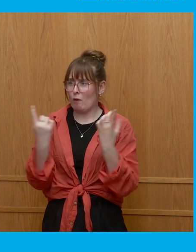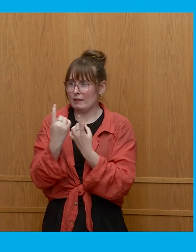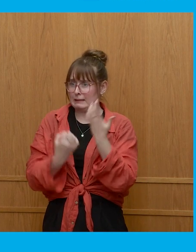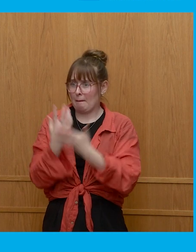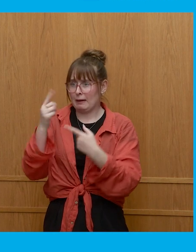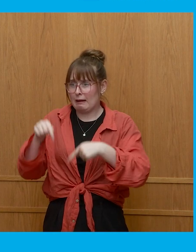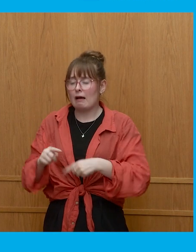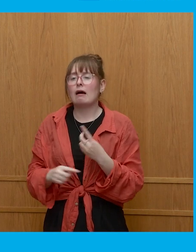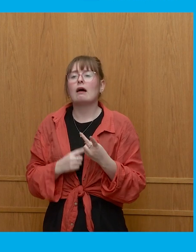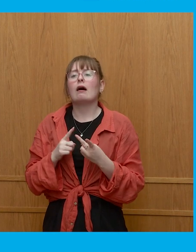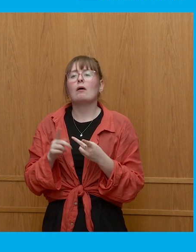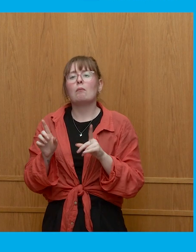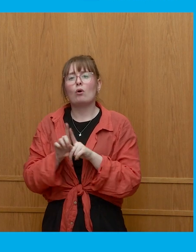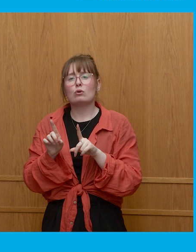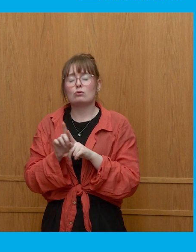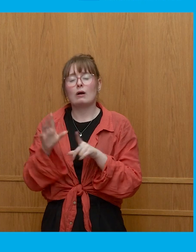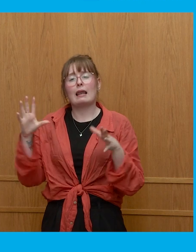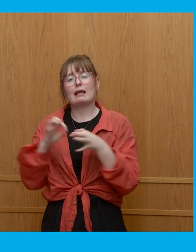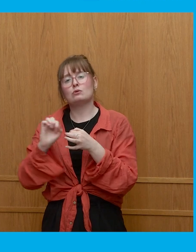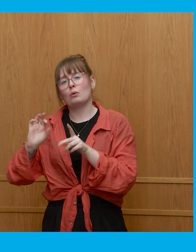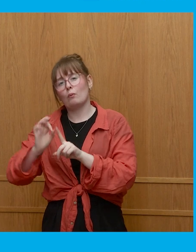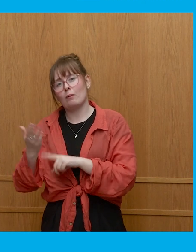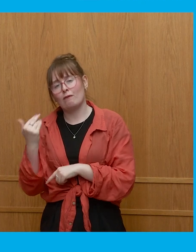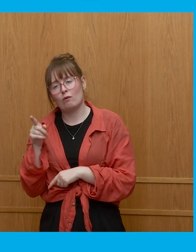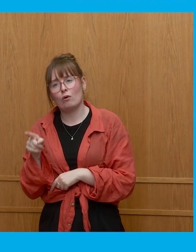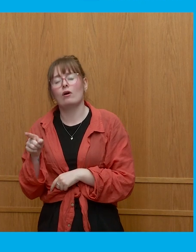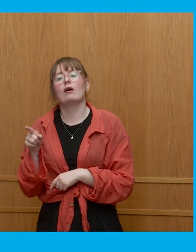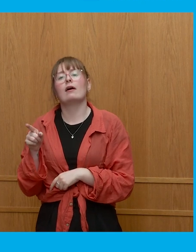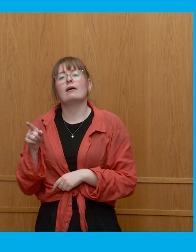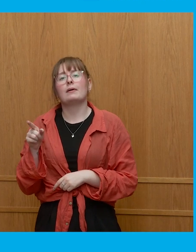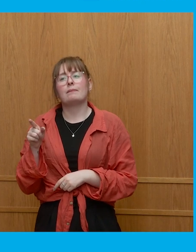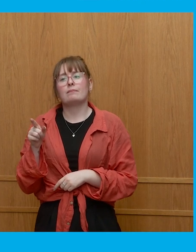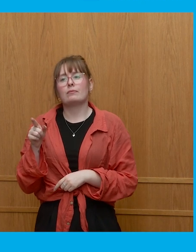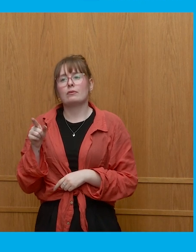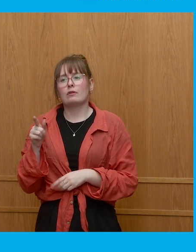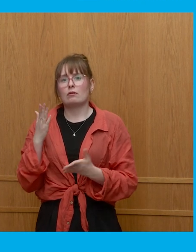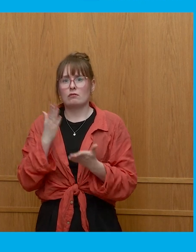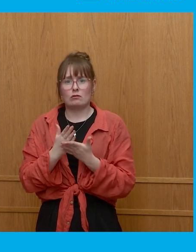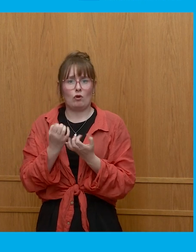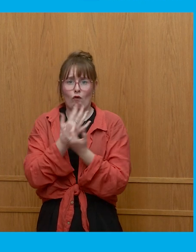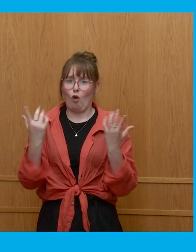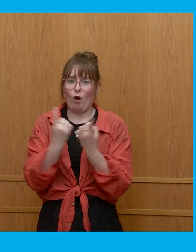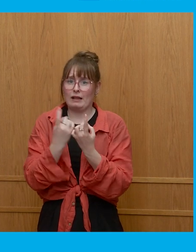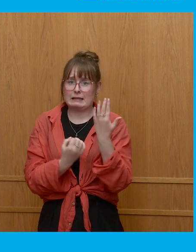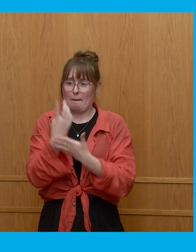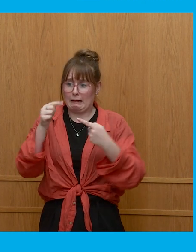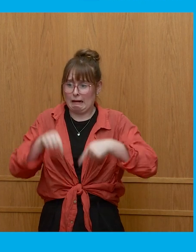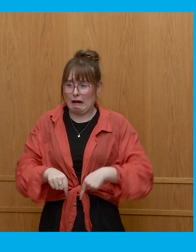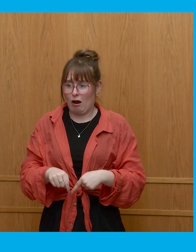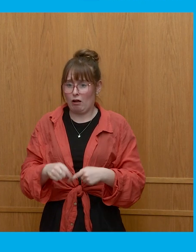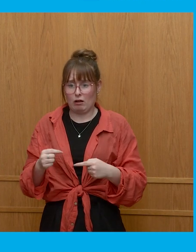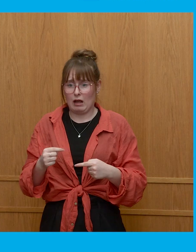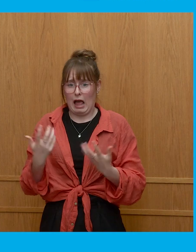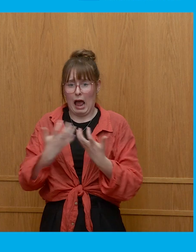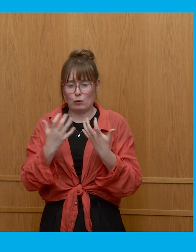And it's almost in terms of your point, and whether with the intensity of what you see, how can you take it all in? It's almost